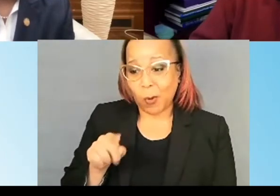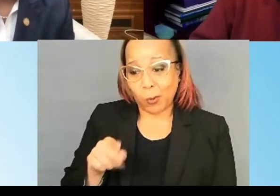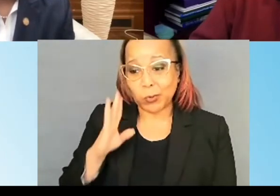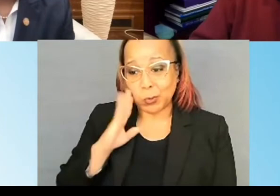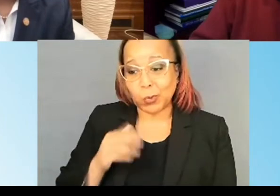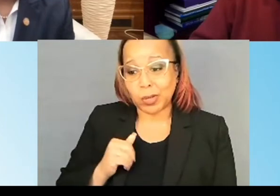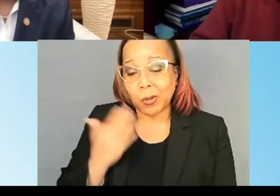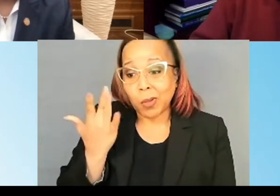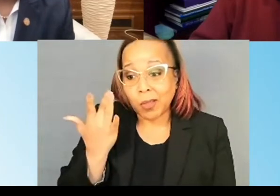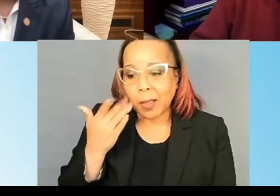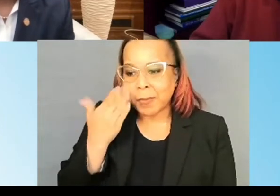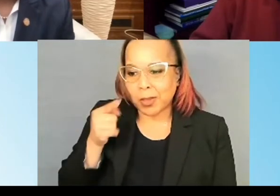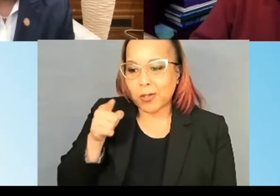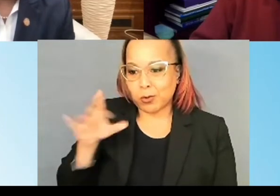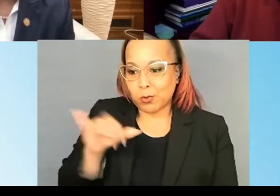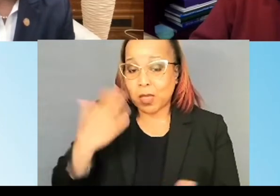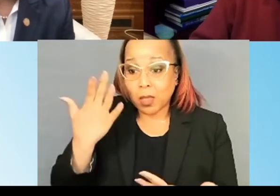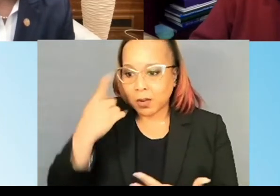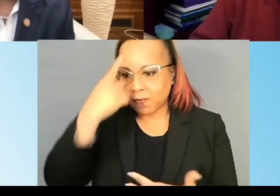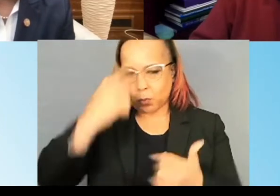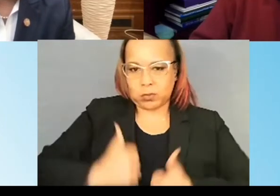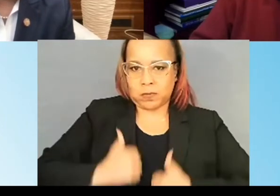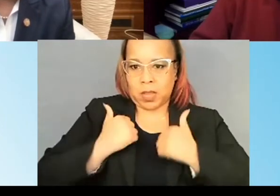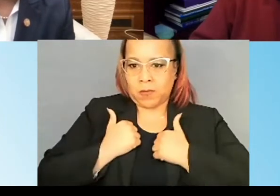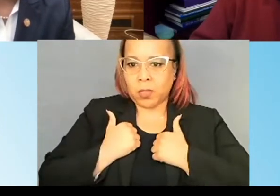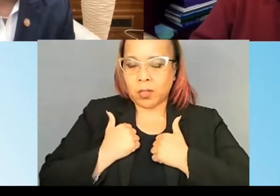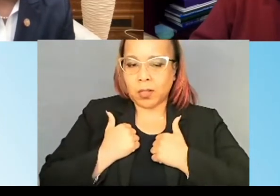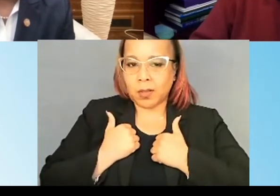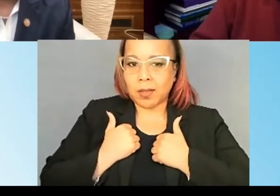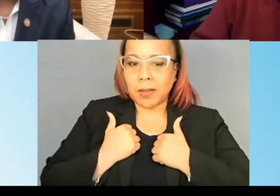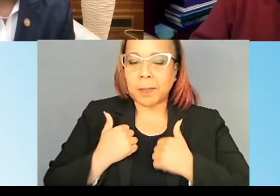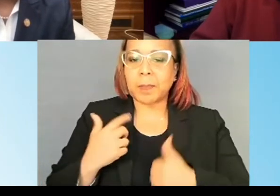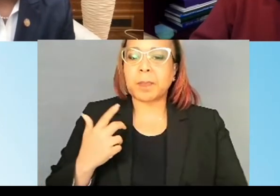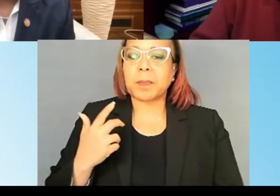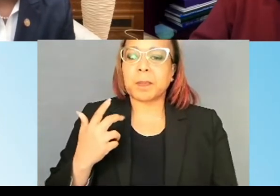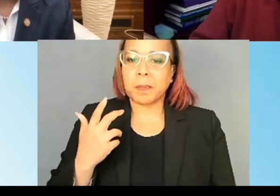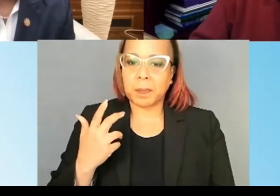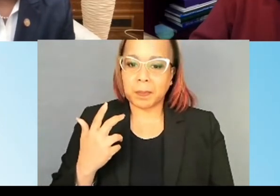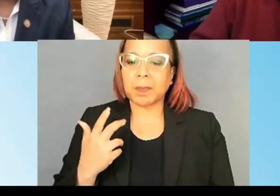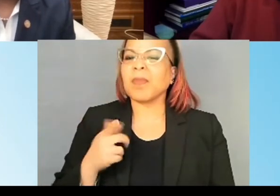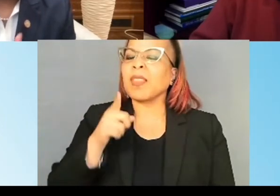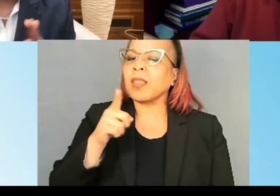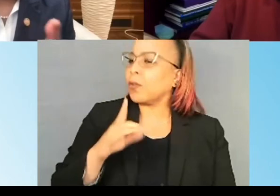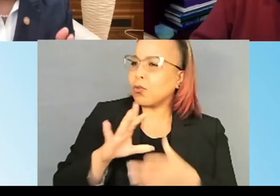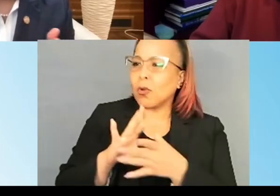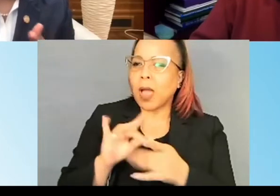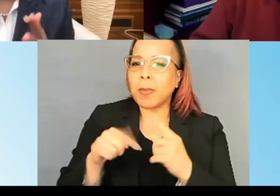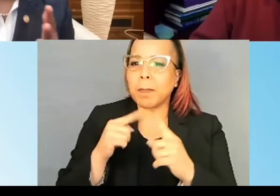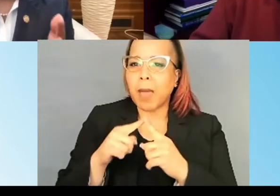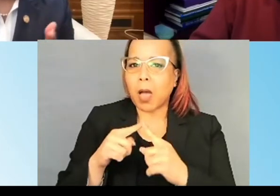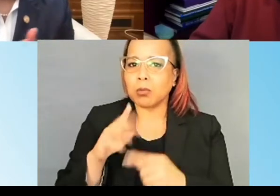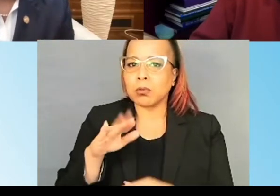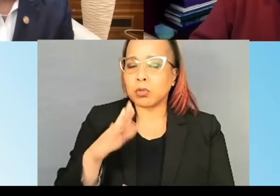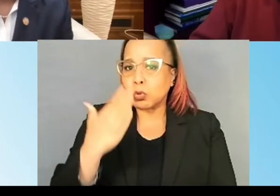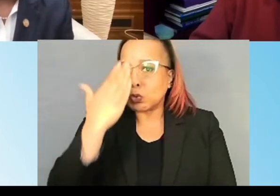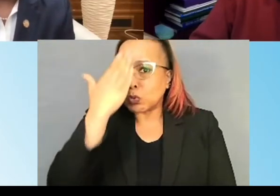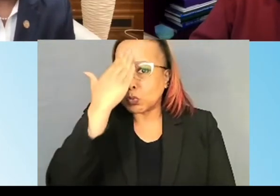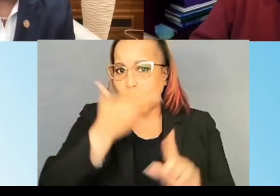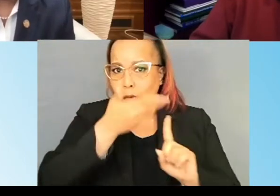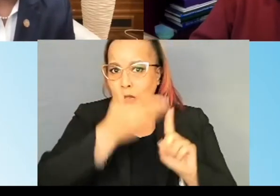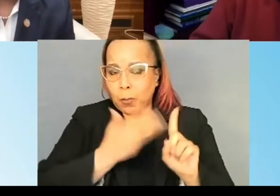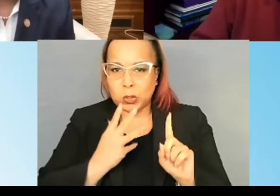because you do that to survive. And, you know, your comment about, you know, do you know someone who's experienced